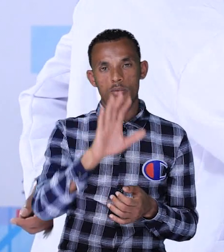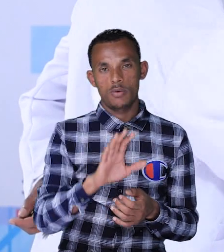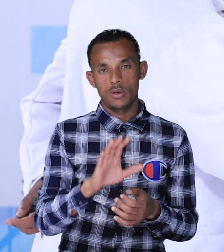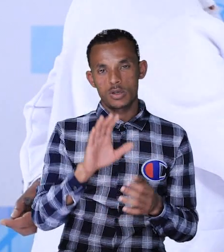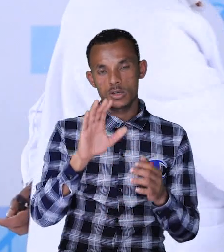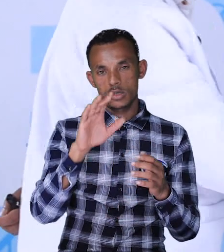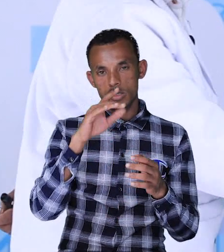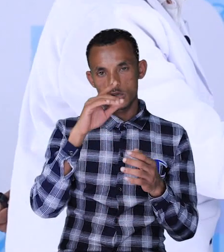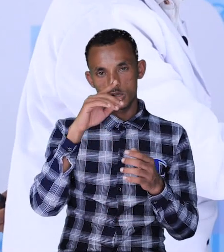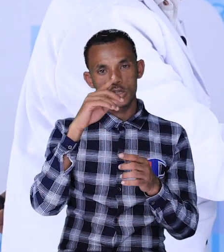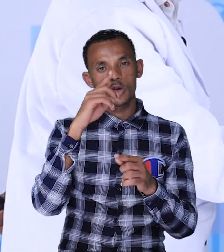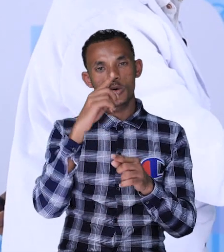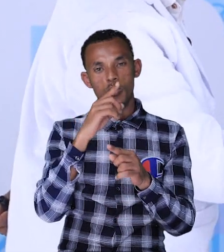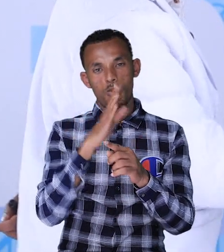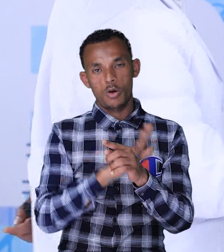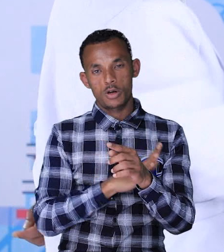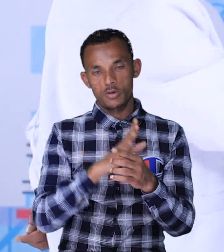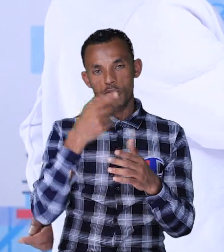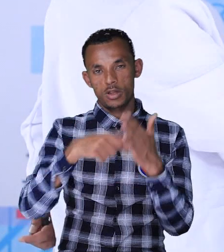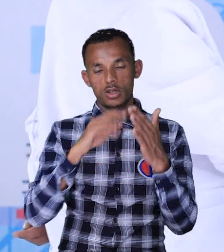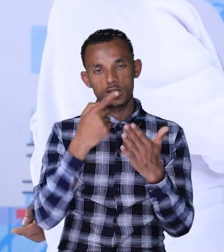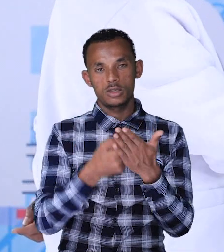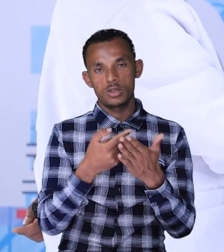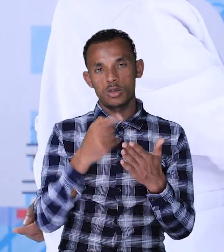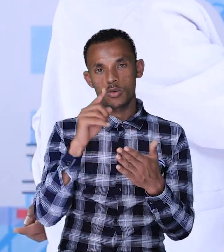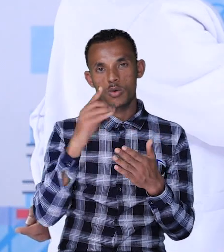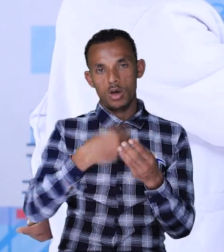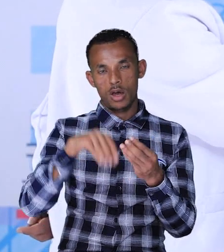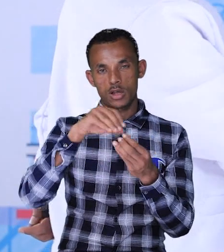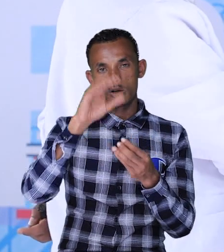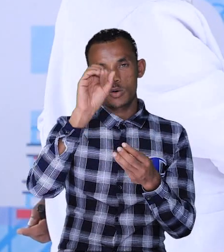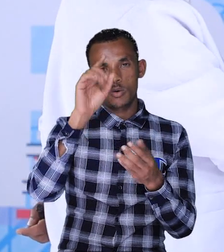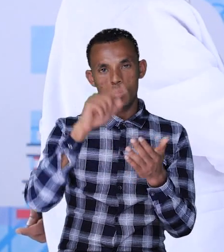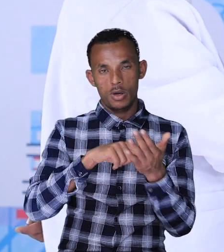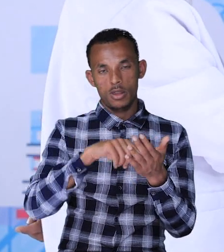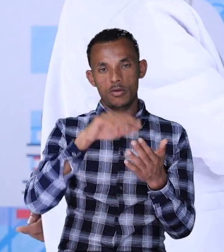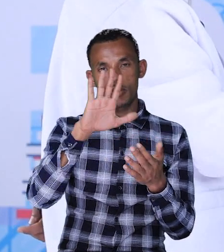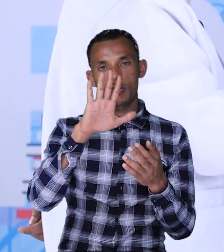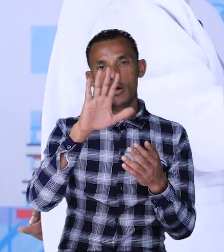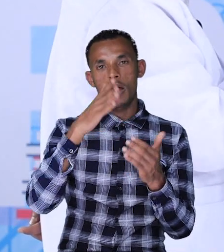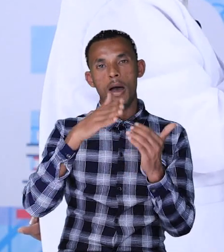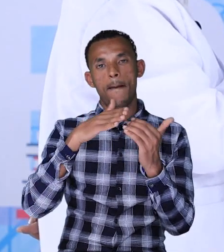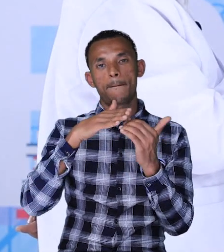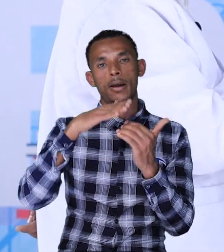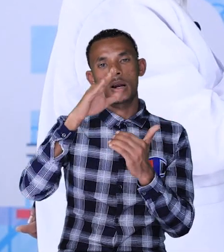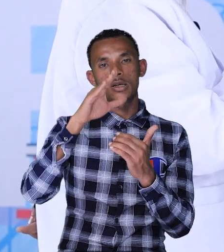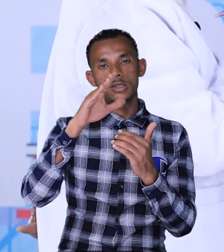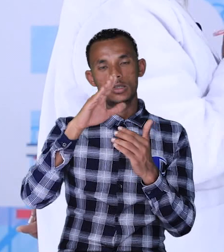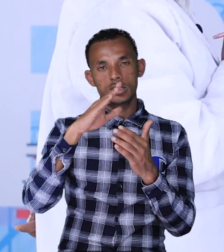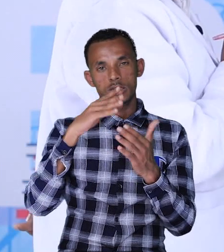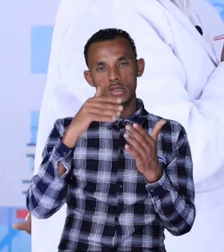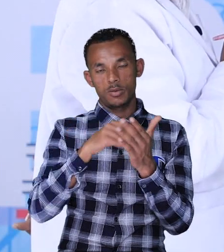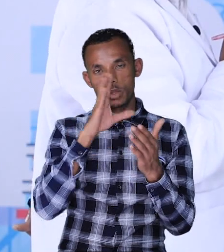0.5. The correction factor is this one. So you add 0.5 on upper class limit and you subtract 0.5